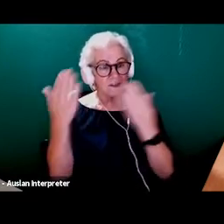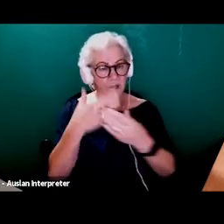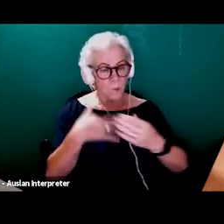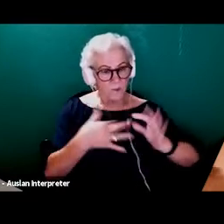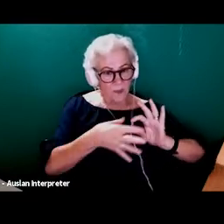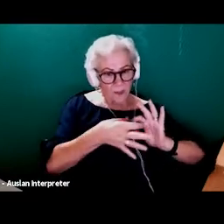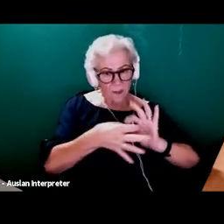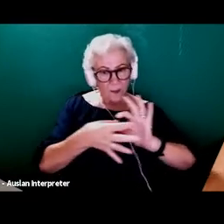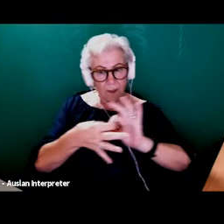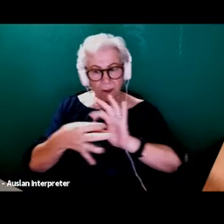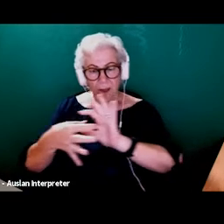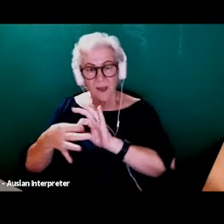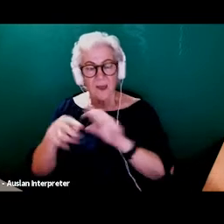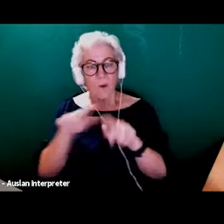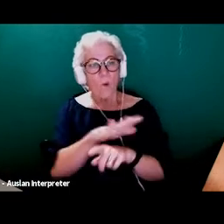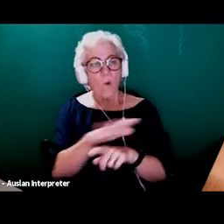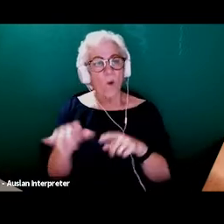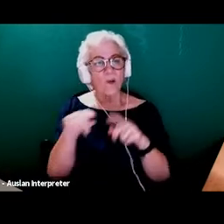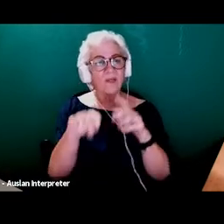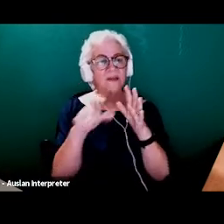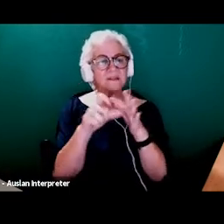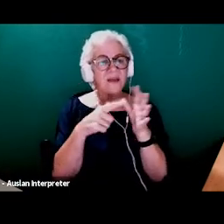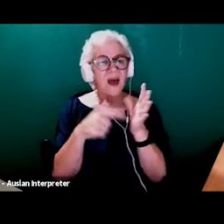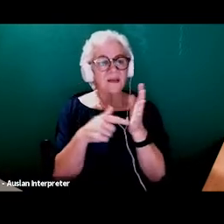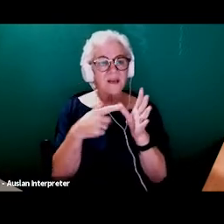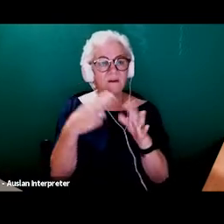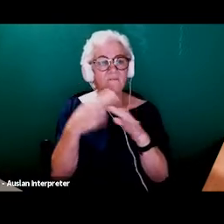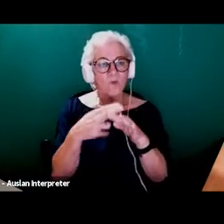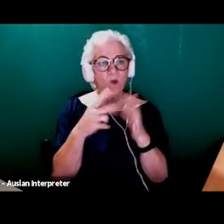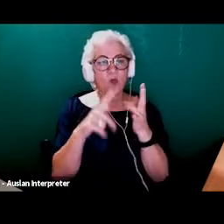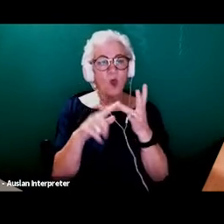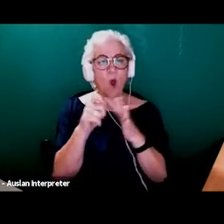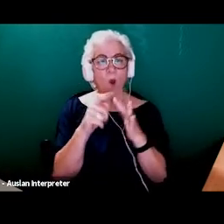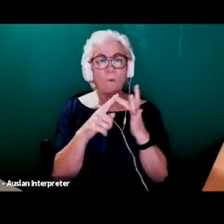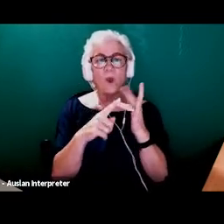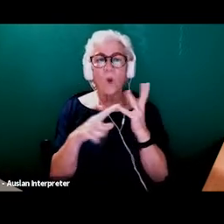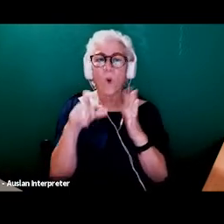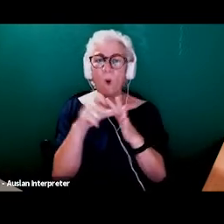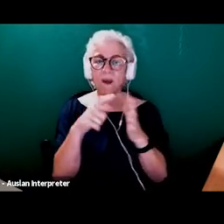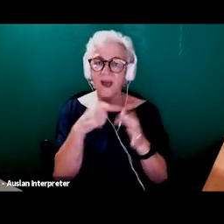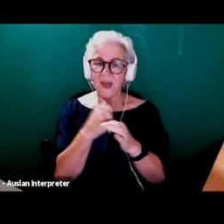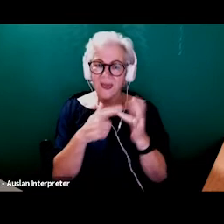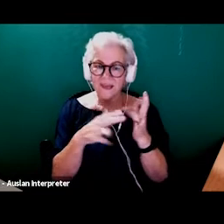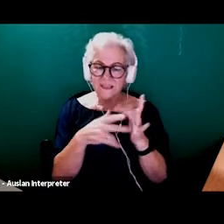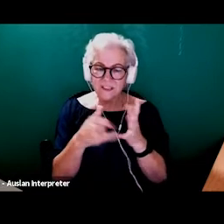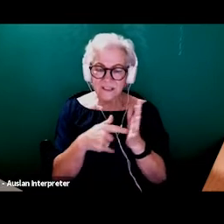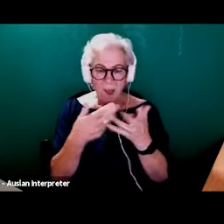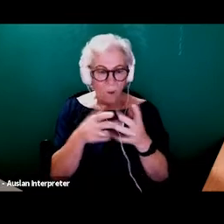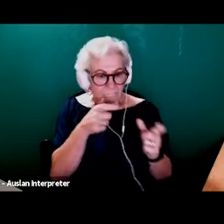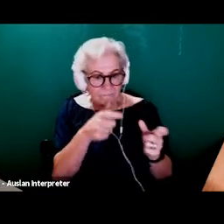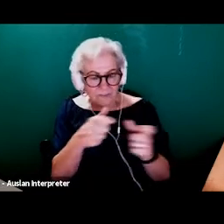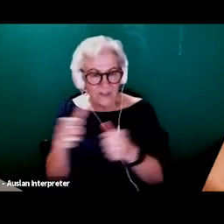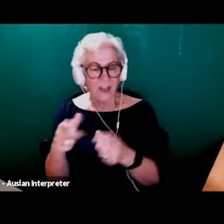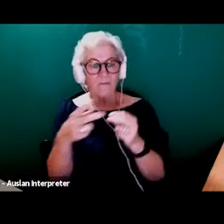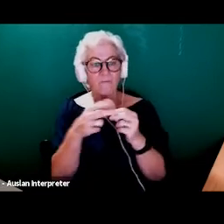this data on opioid agonist treatment to data on mortality. We've linked it to people's hospitalisation and emergency